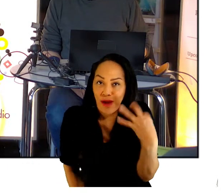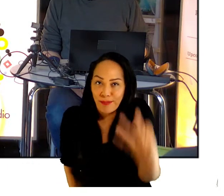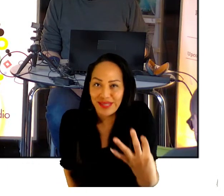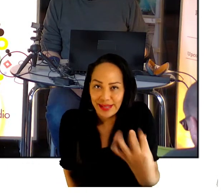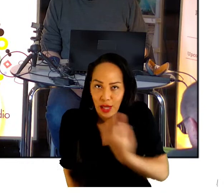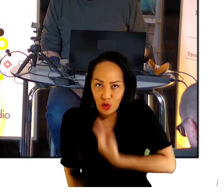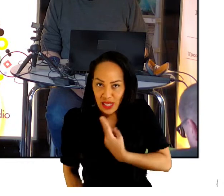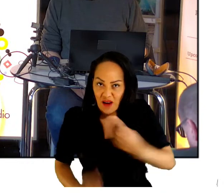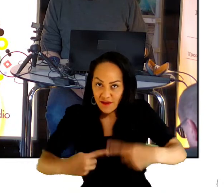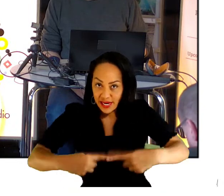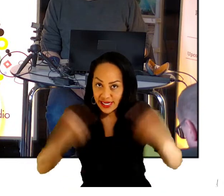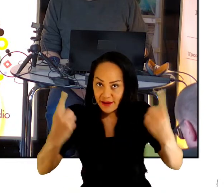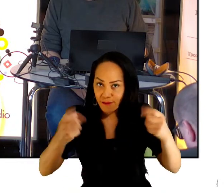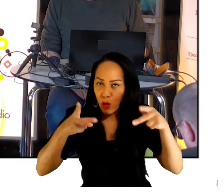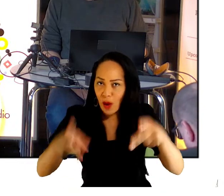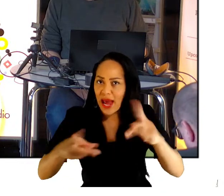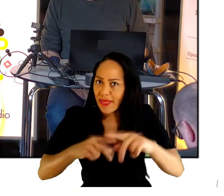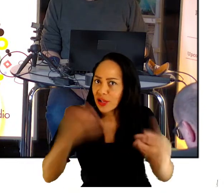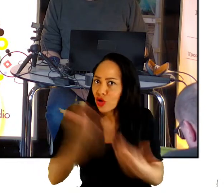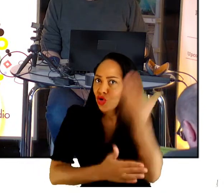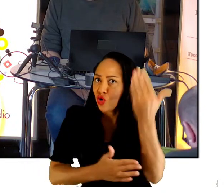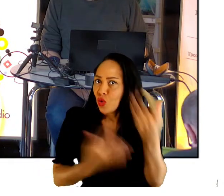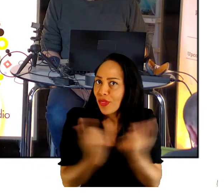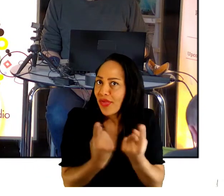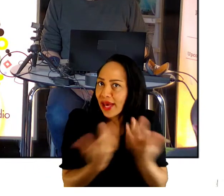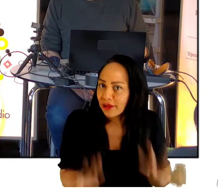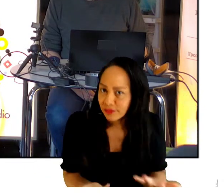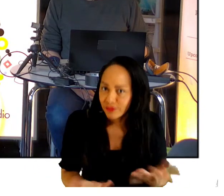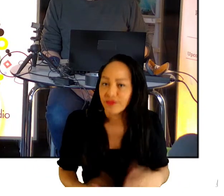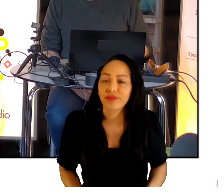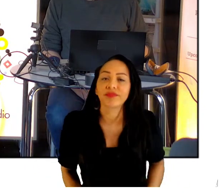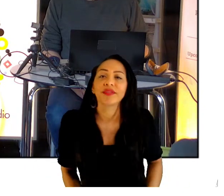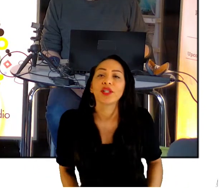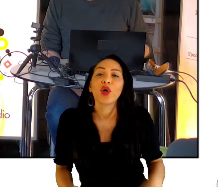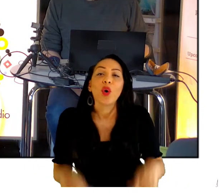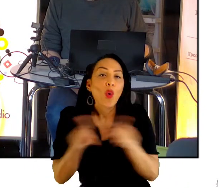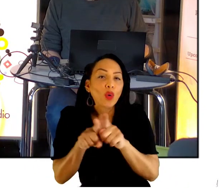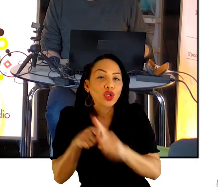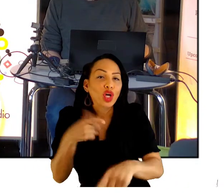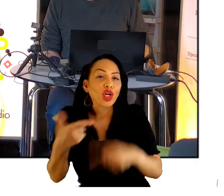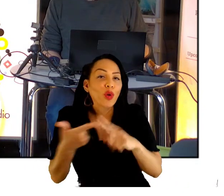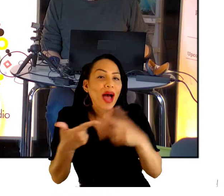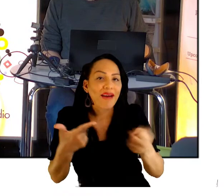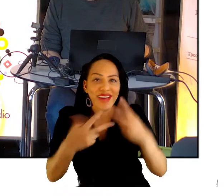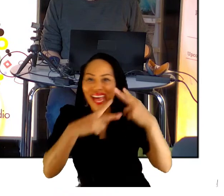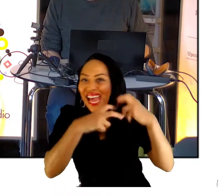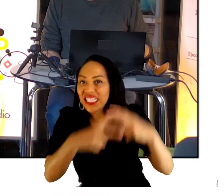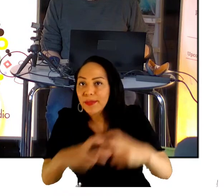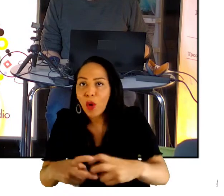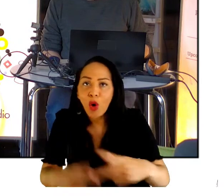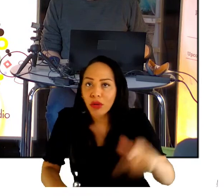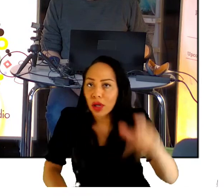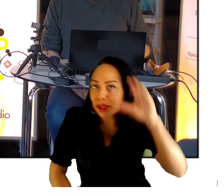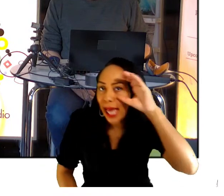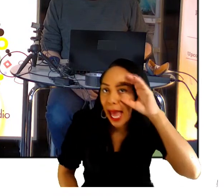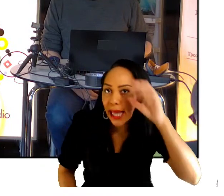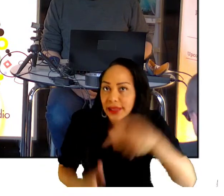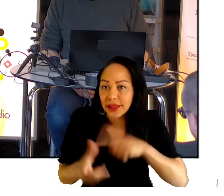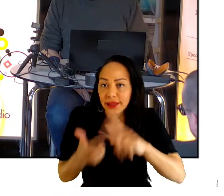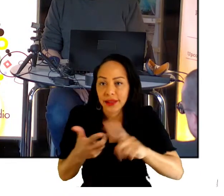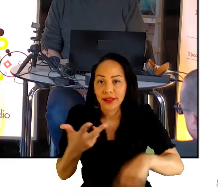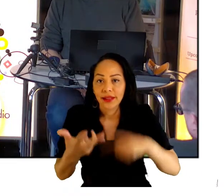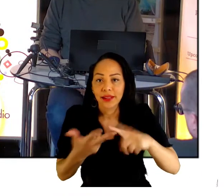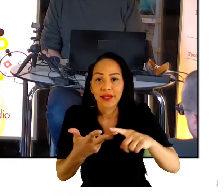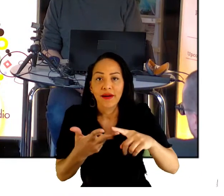Then, of course, there's also the explorer's gaze, the scientific gaze, and the gaze of the empathic gaze of